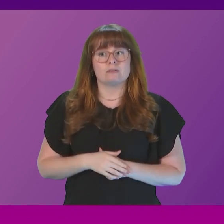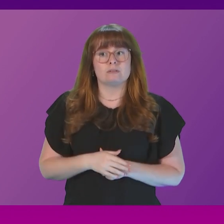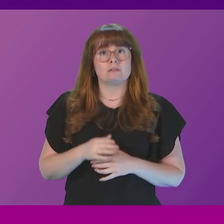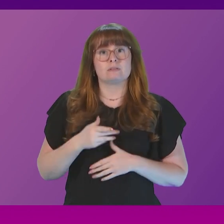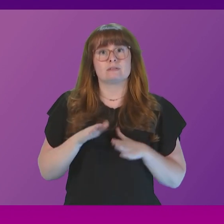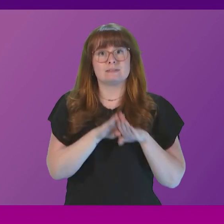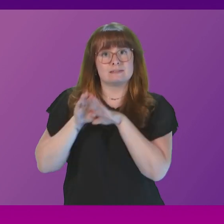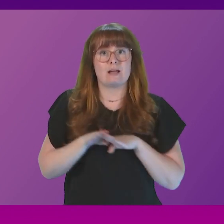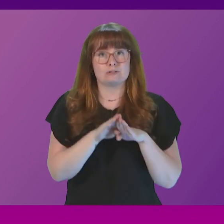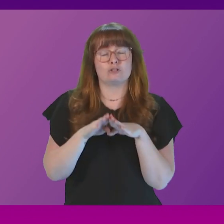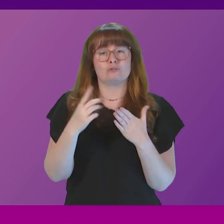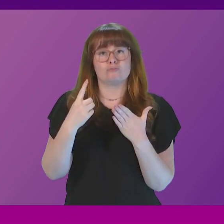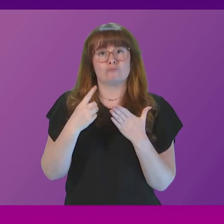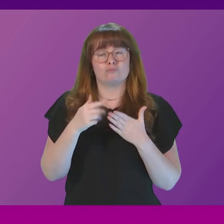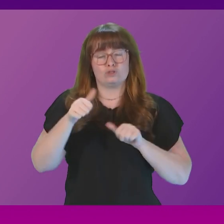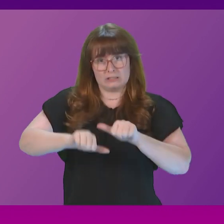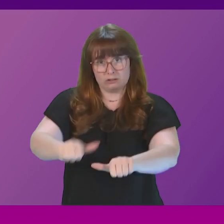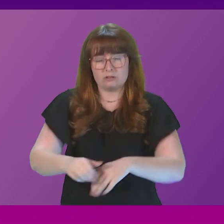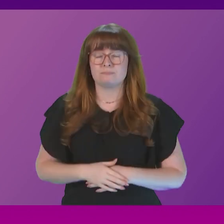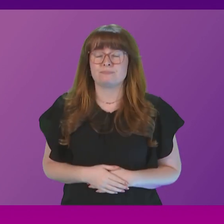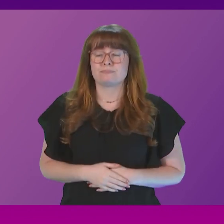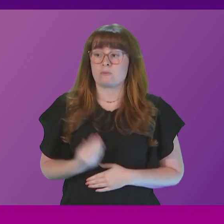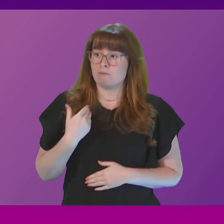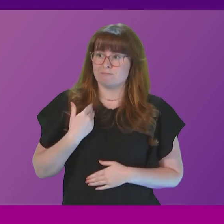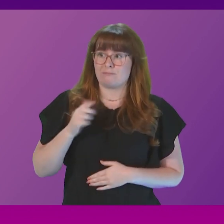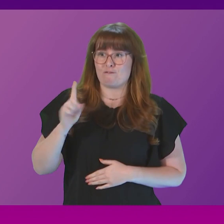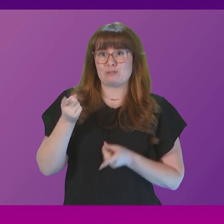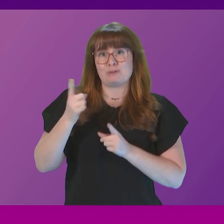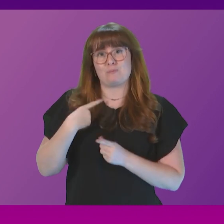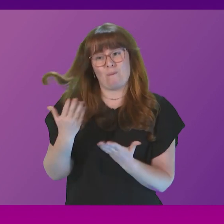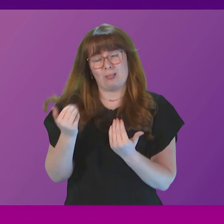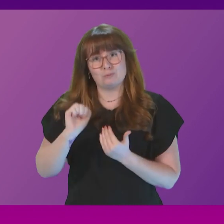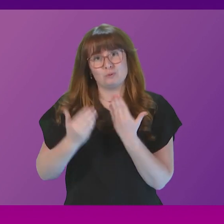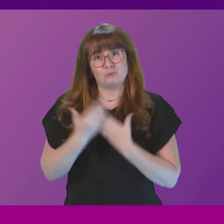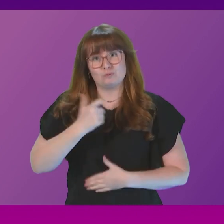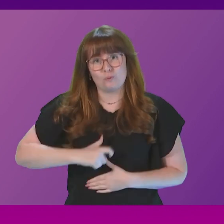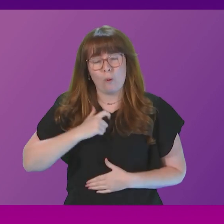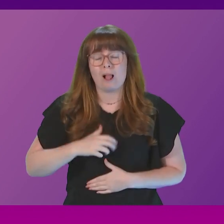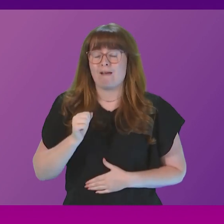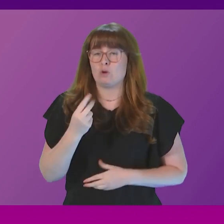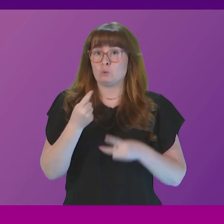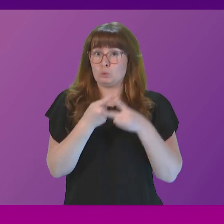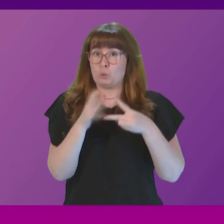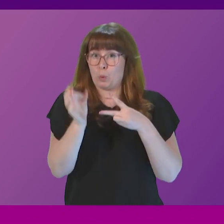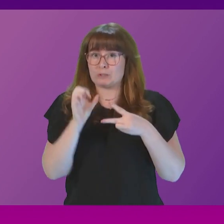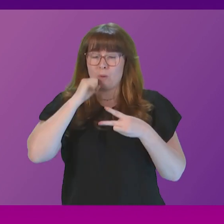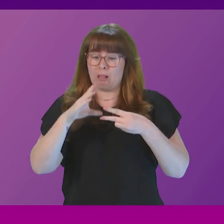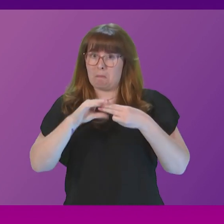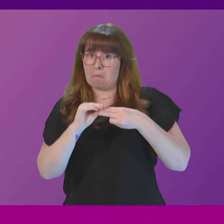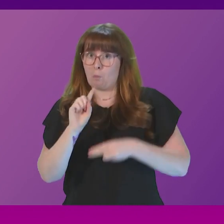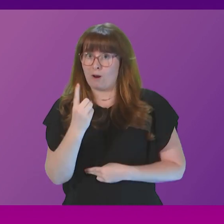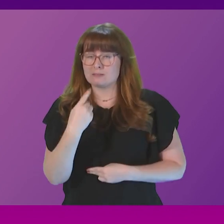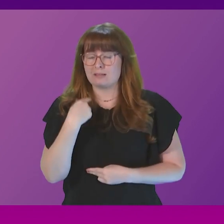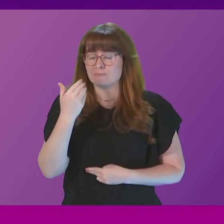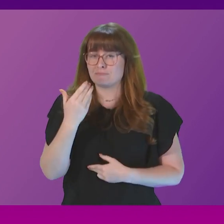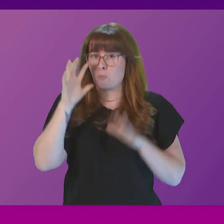Excellent. Thank you very much, Convener. And First Minister, can I welcome you to your post? I'm going to roll my two questions into one because I am conscious of